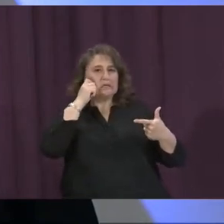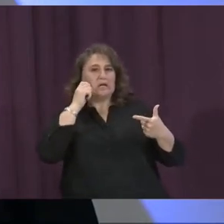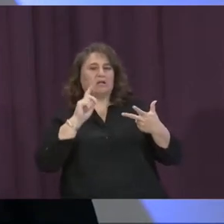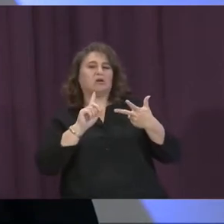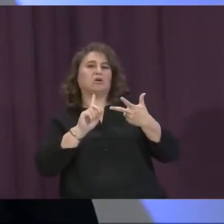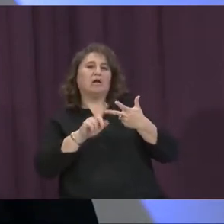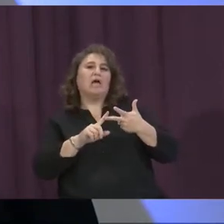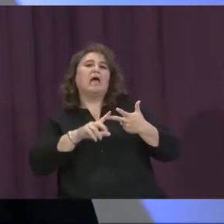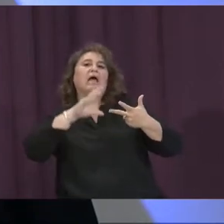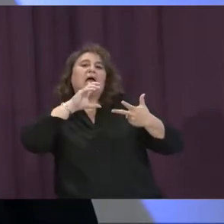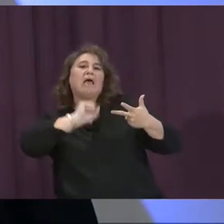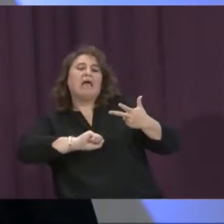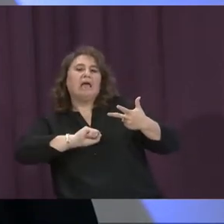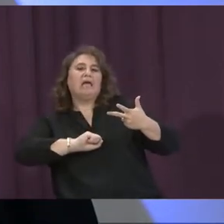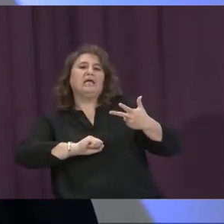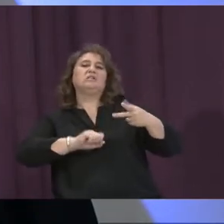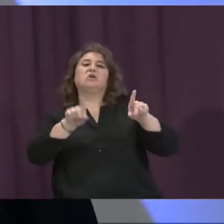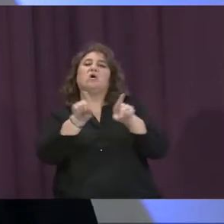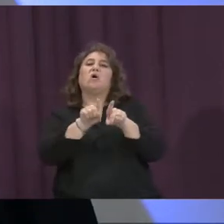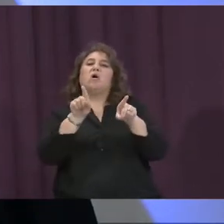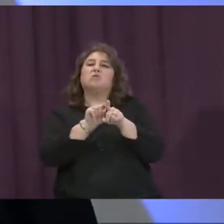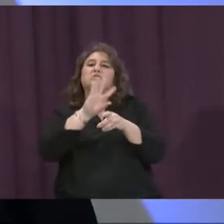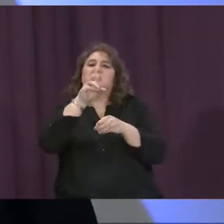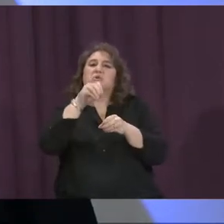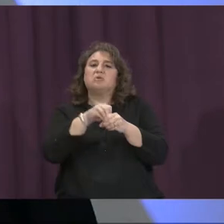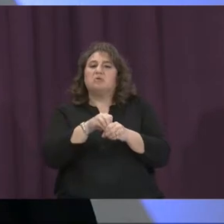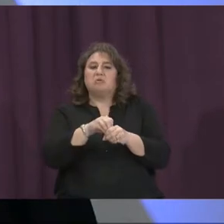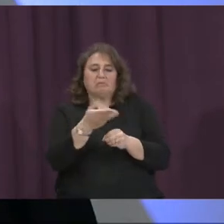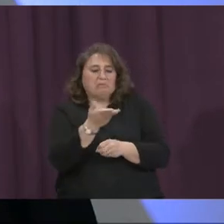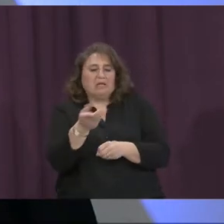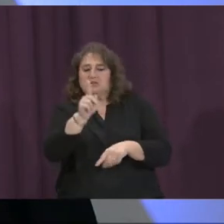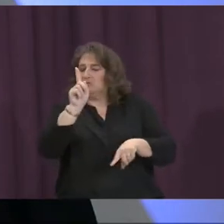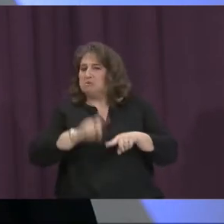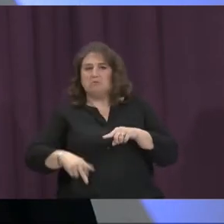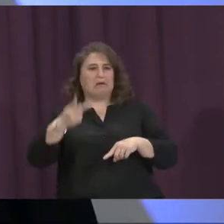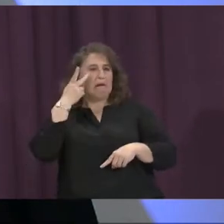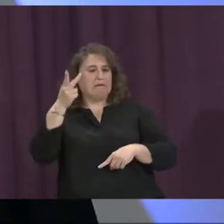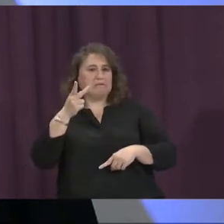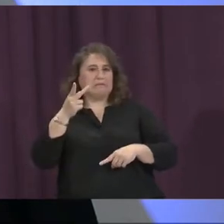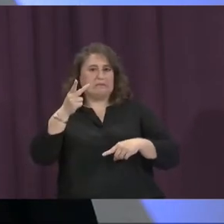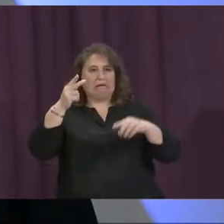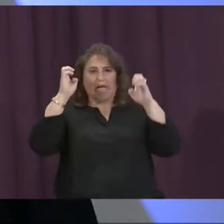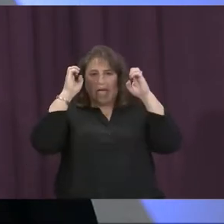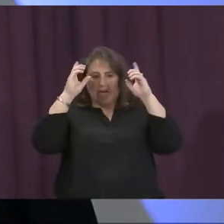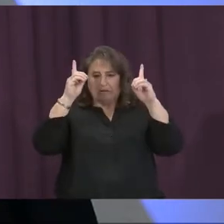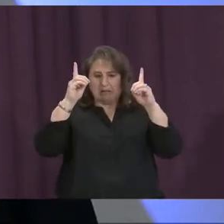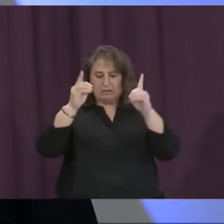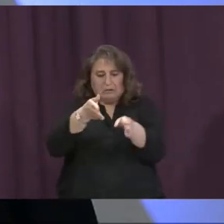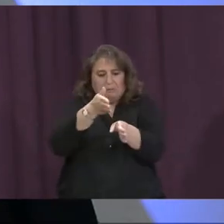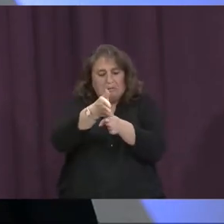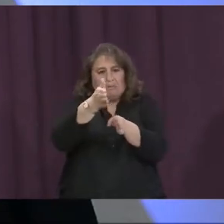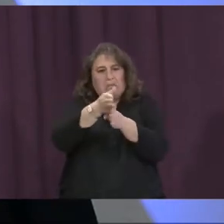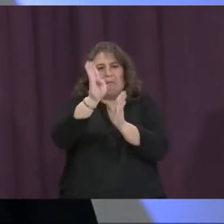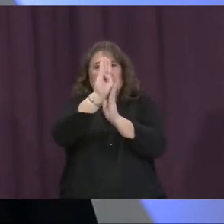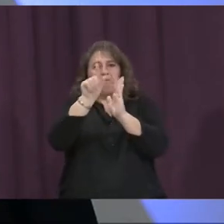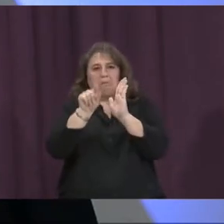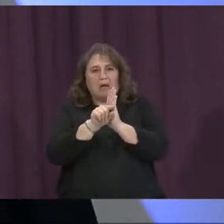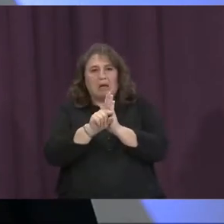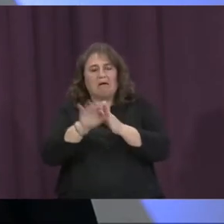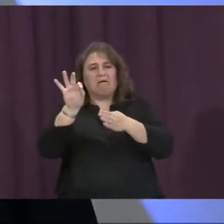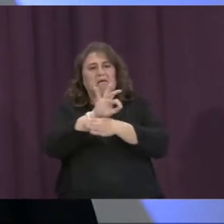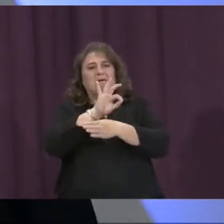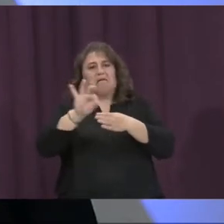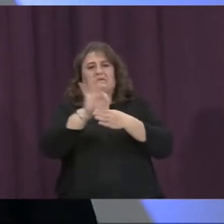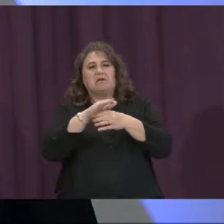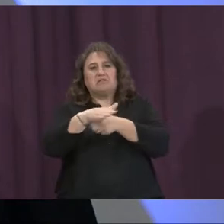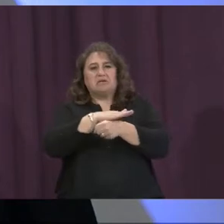It also includes differences that are not visible like education, professional background, functional area of